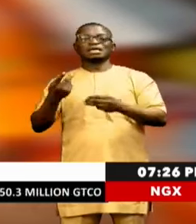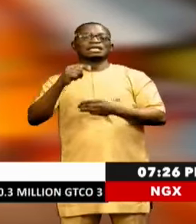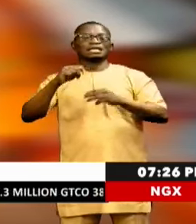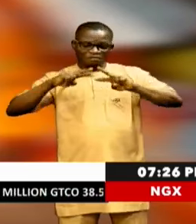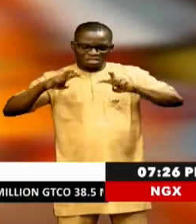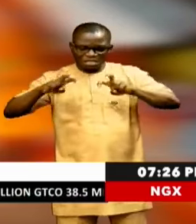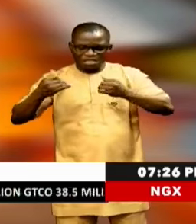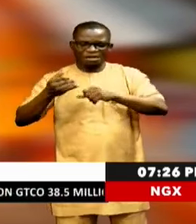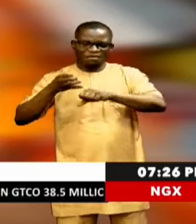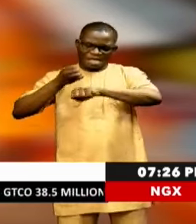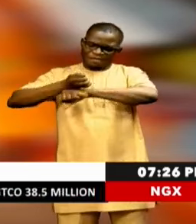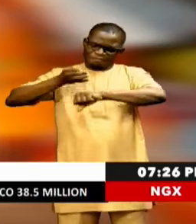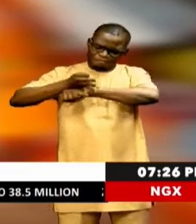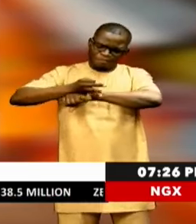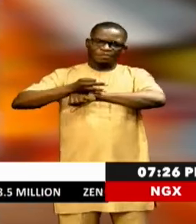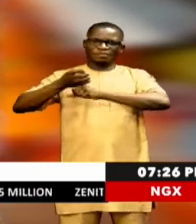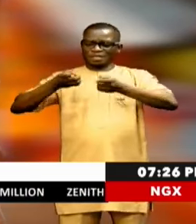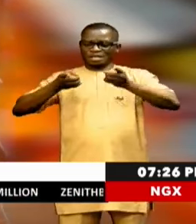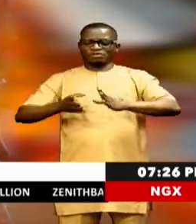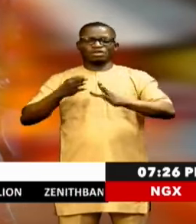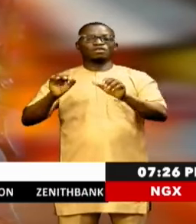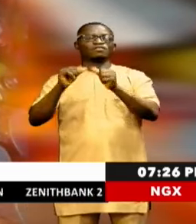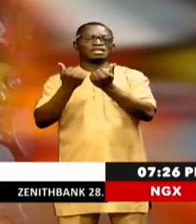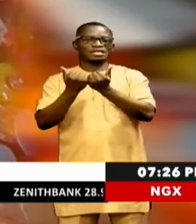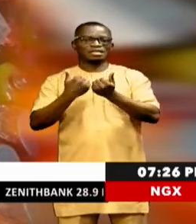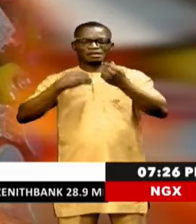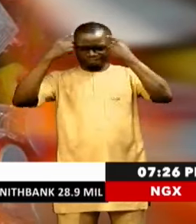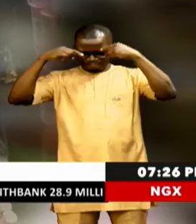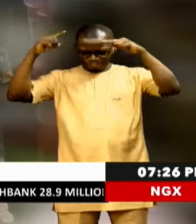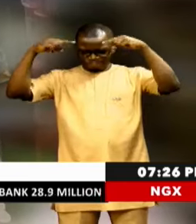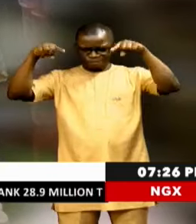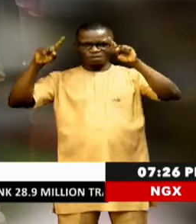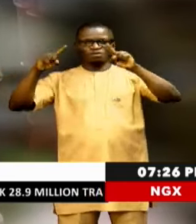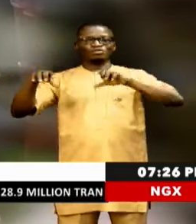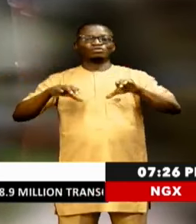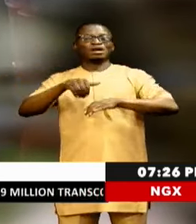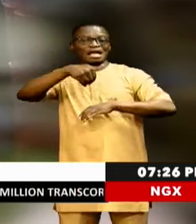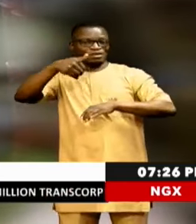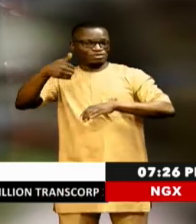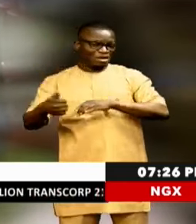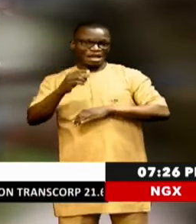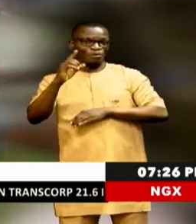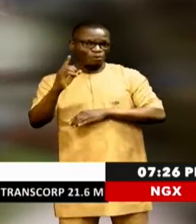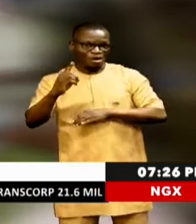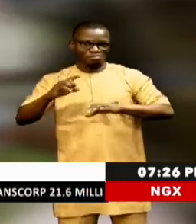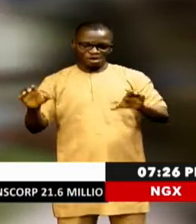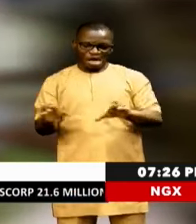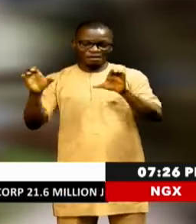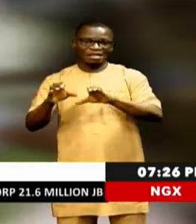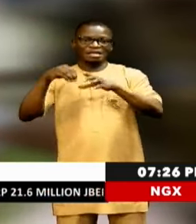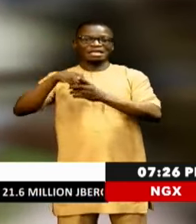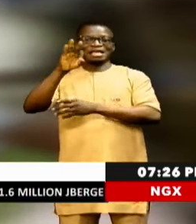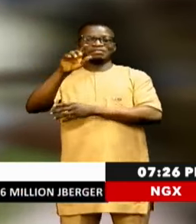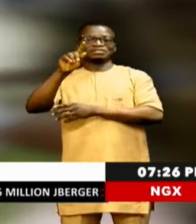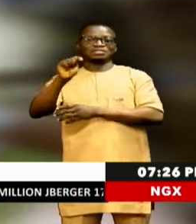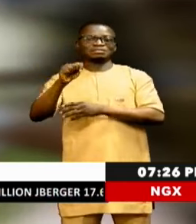and Enforcement Directorate of the agency has successfully carried out another mop-up raid operation in the FCT